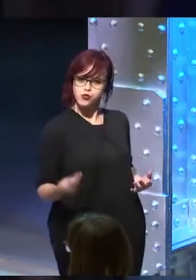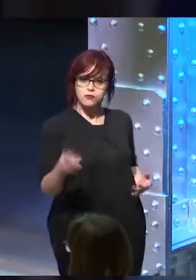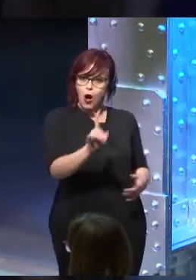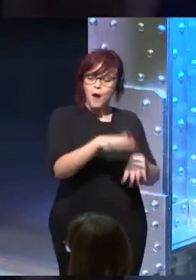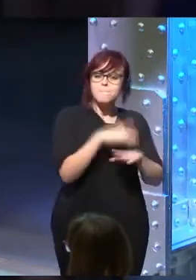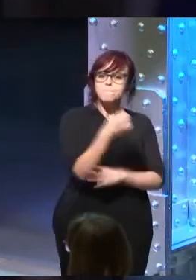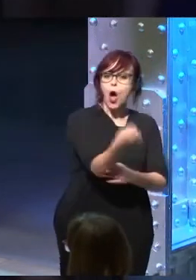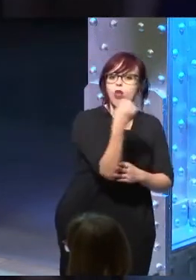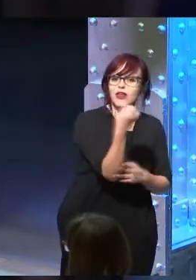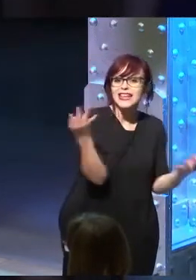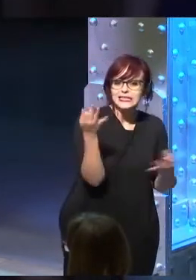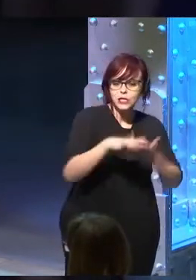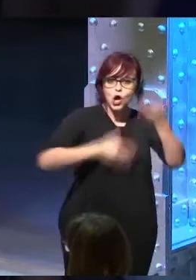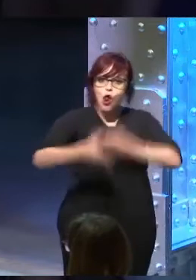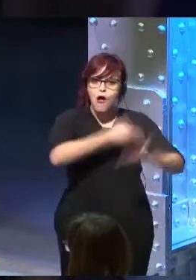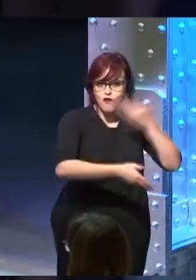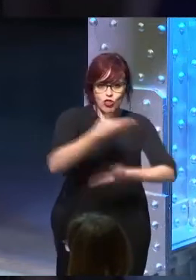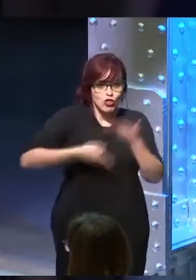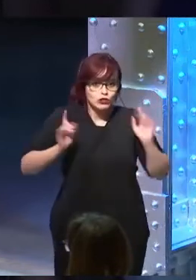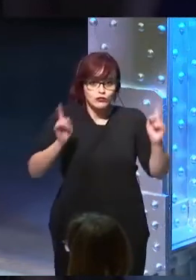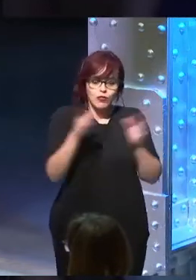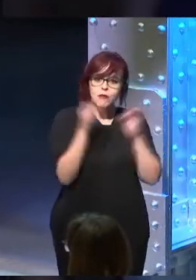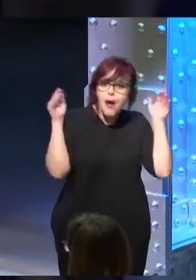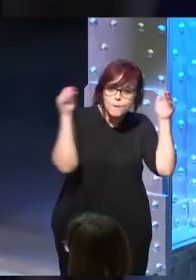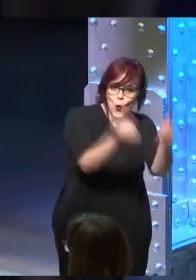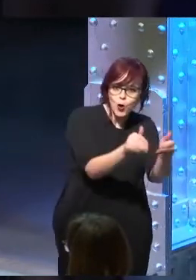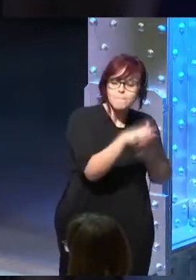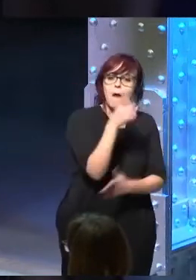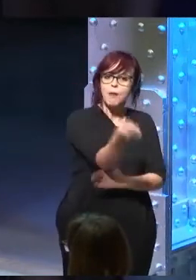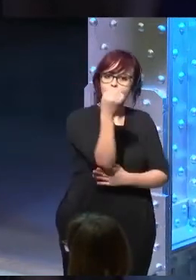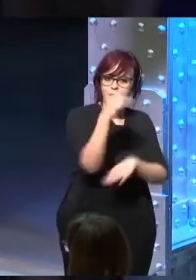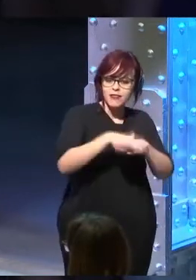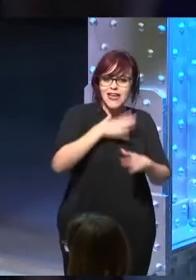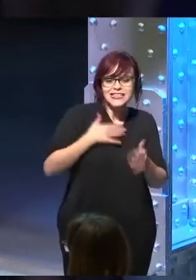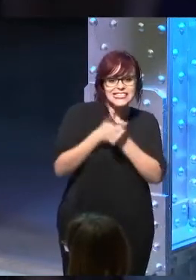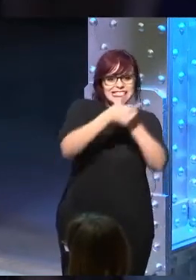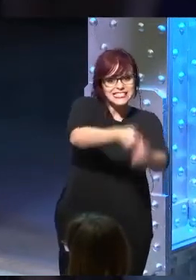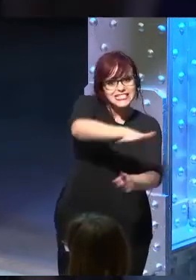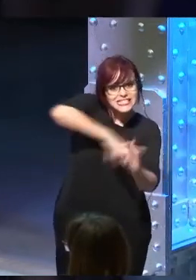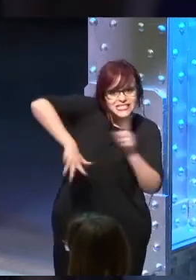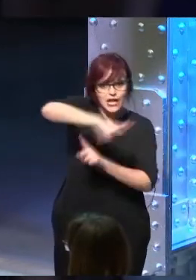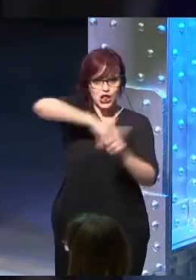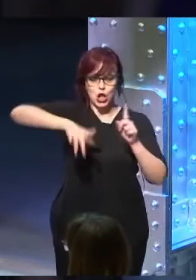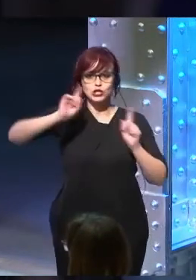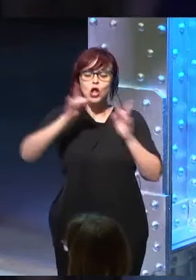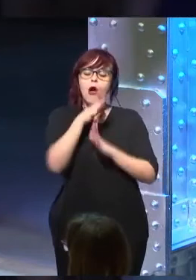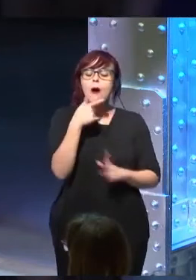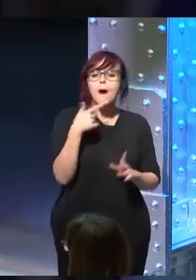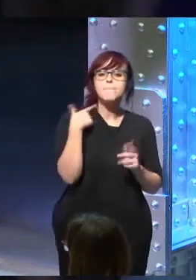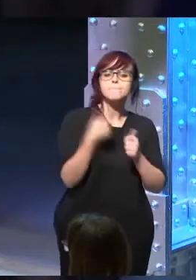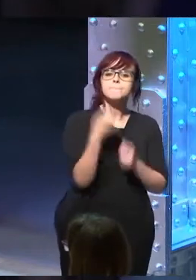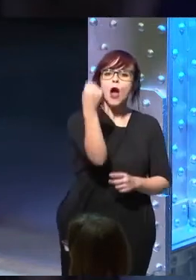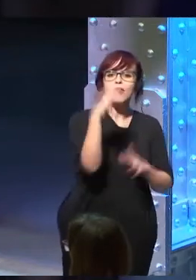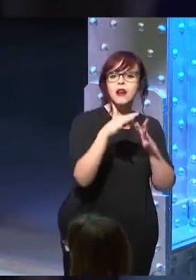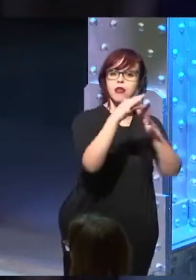collaboratively, about the power of the followers, not just of the leaders. And it means, I think,